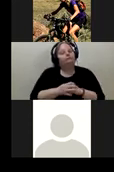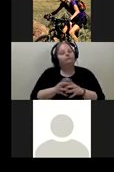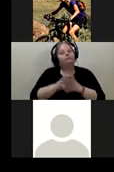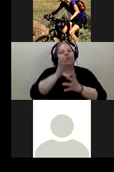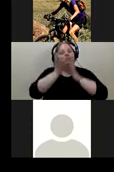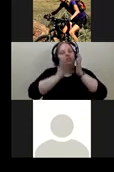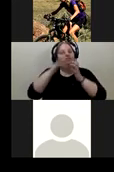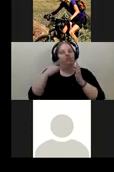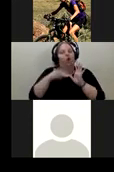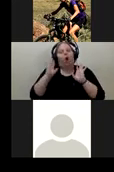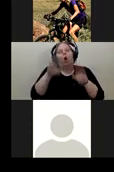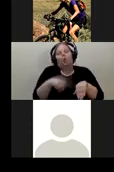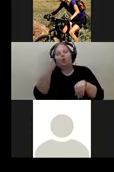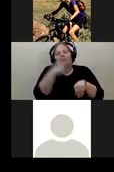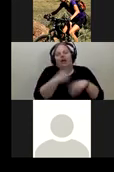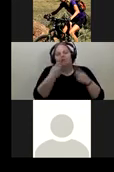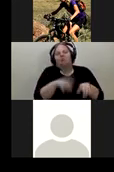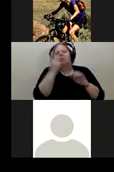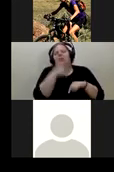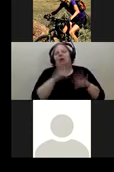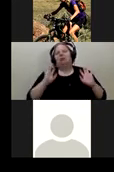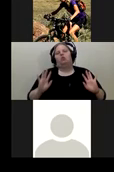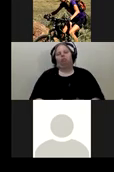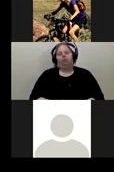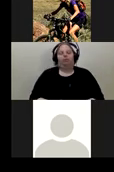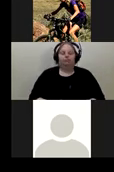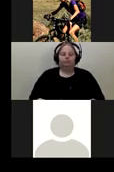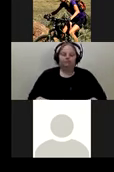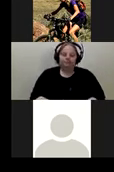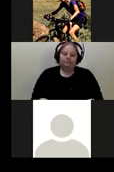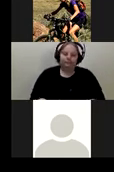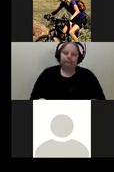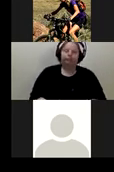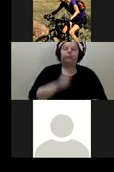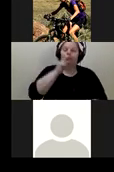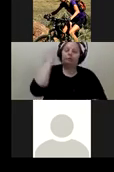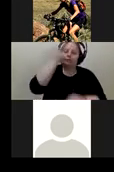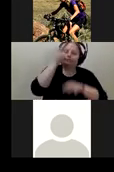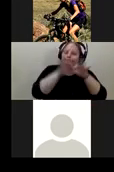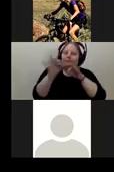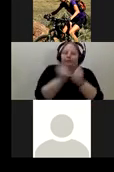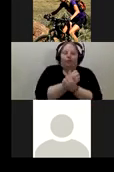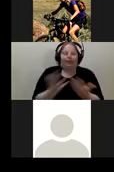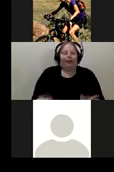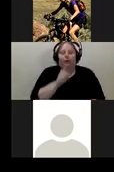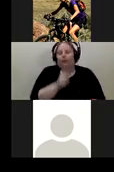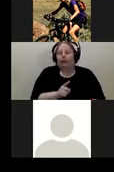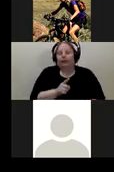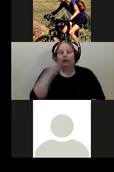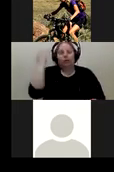If you can just say, well, it's just this once, just this once. So we rationalize. Rationalizations, again, aren't always